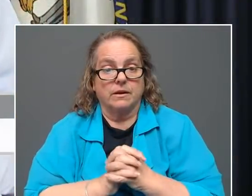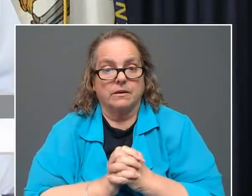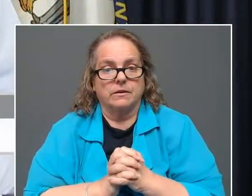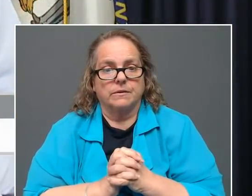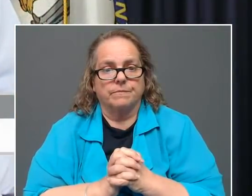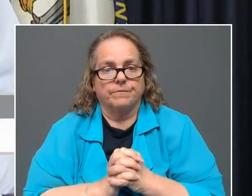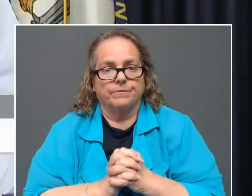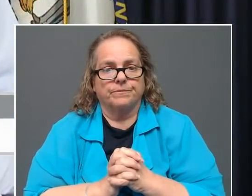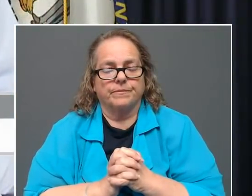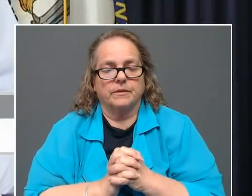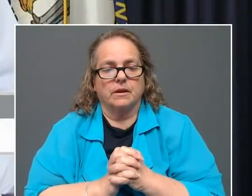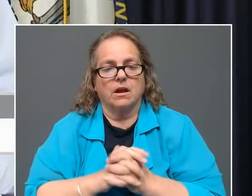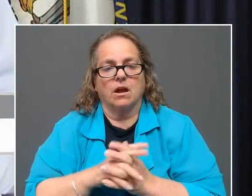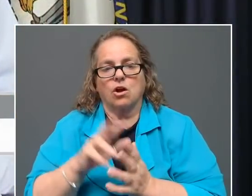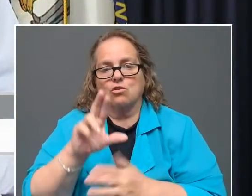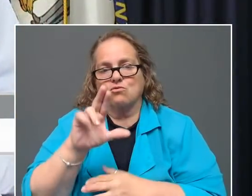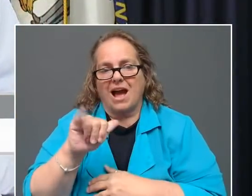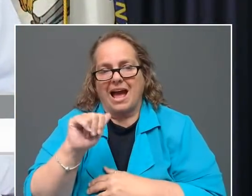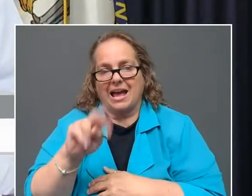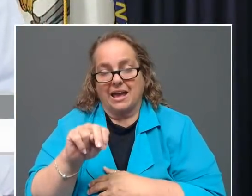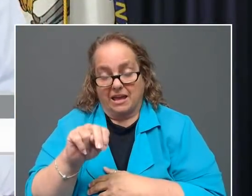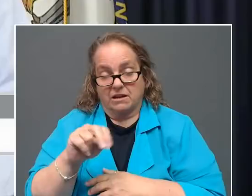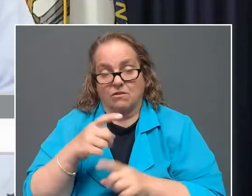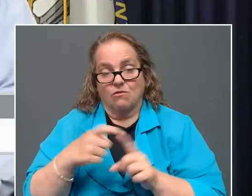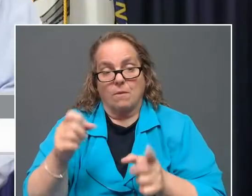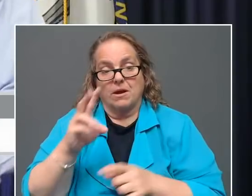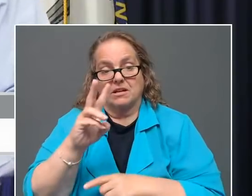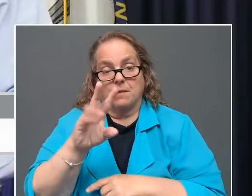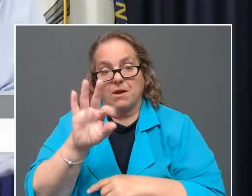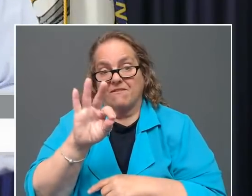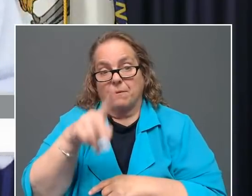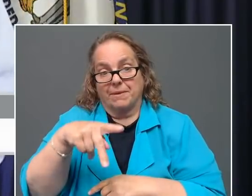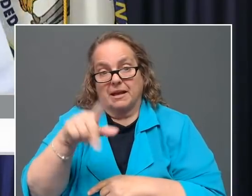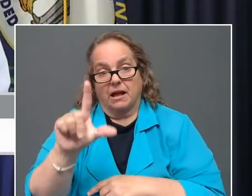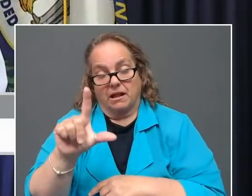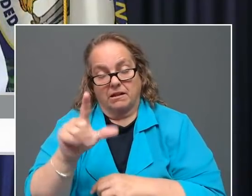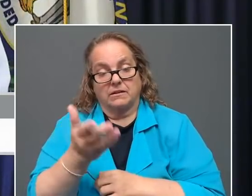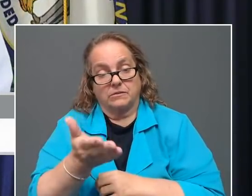Next up is Ryan Van Velzer from WFPL. Ryan?